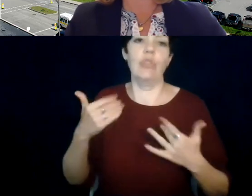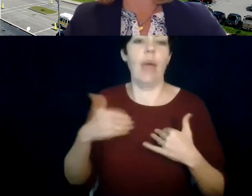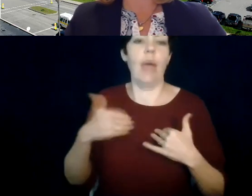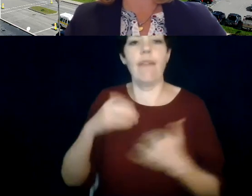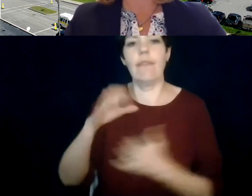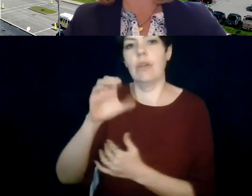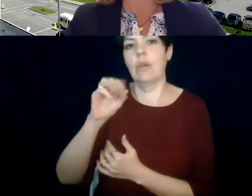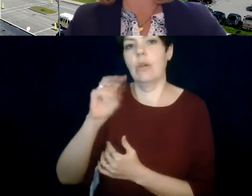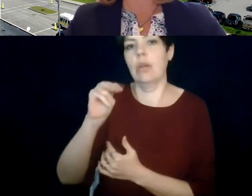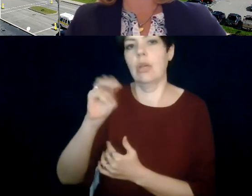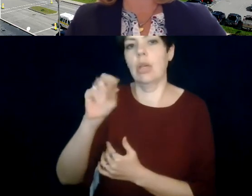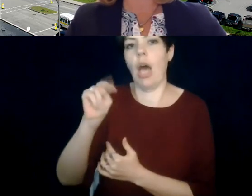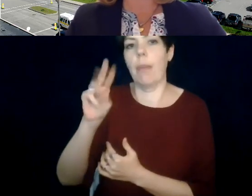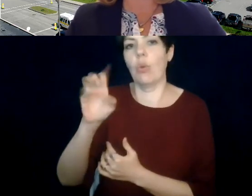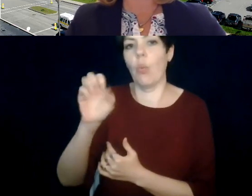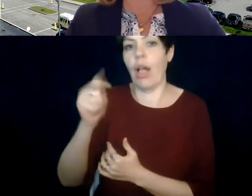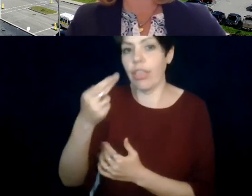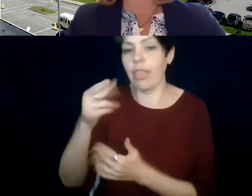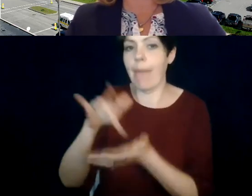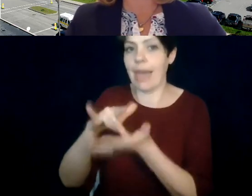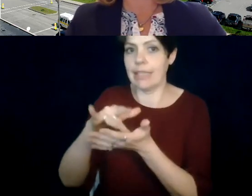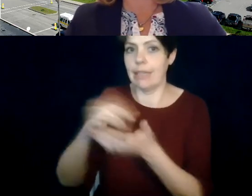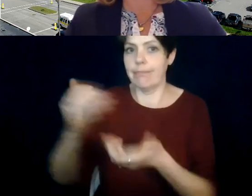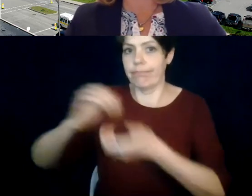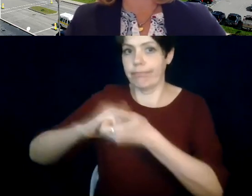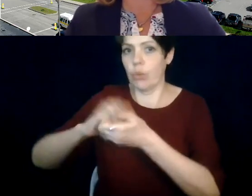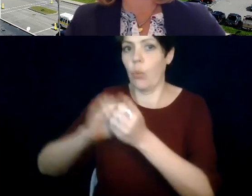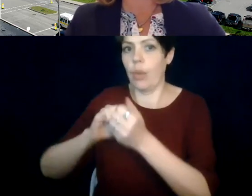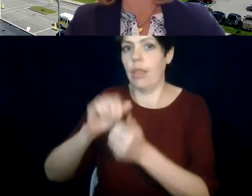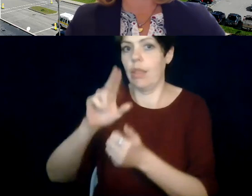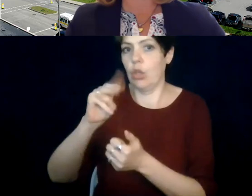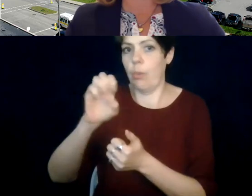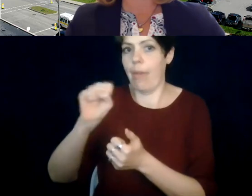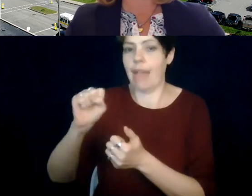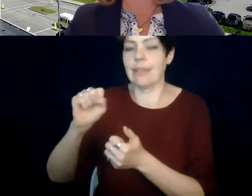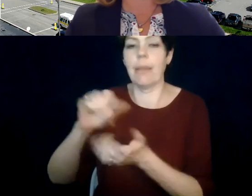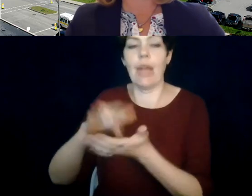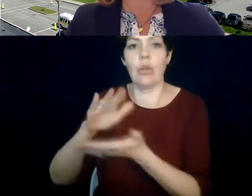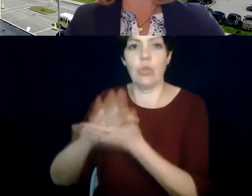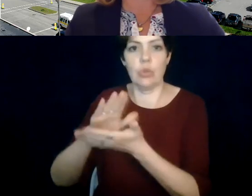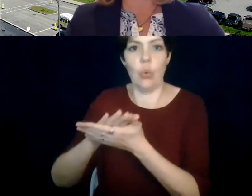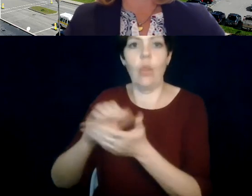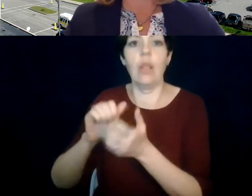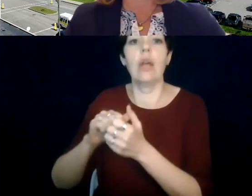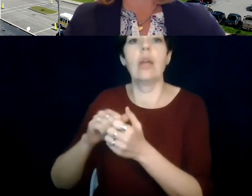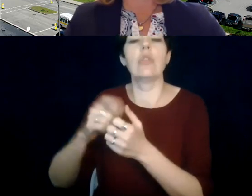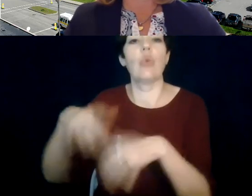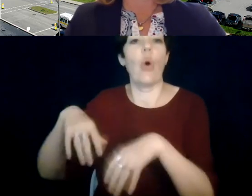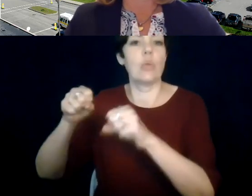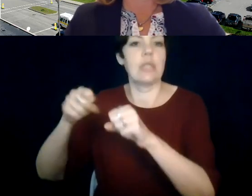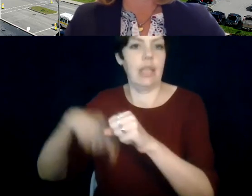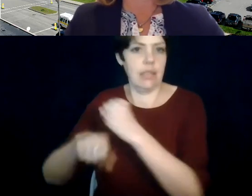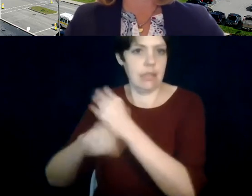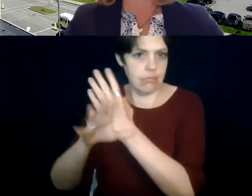Medicine together with UMass Medical School, Mass AHEC, as the host of our Conference for Medical Interpreters. Previously,